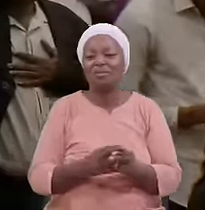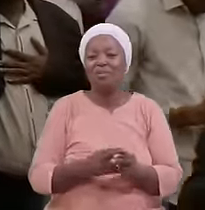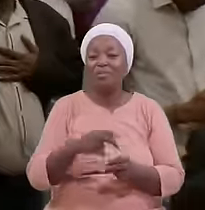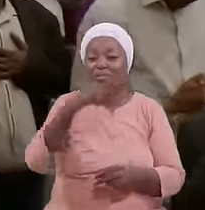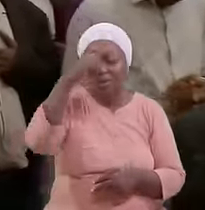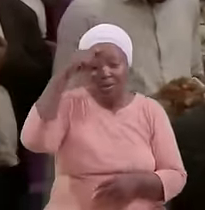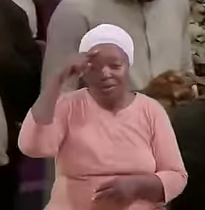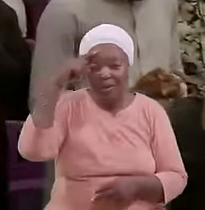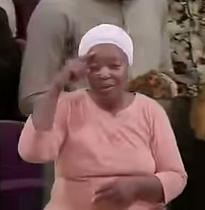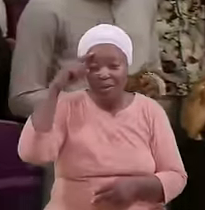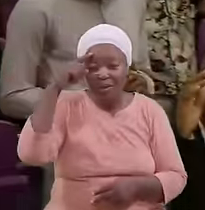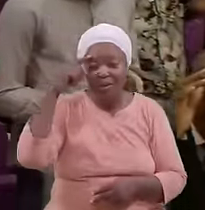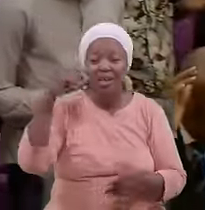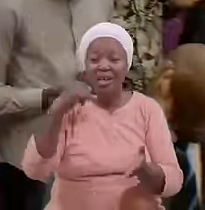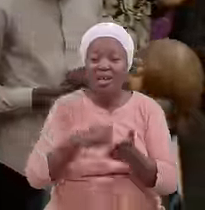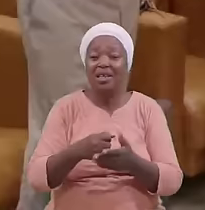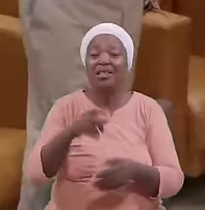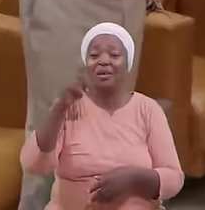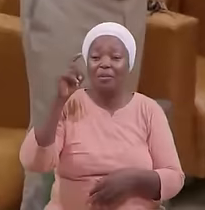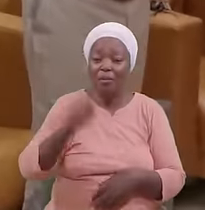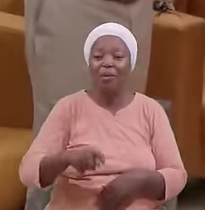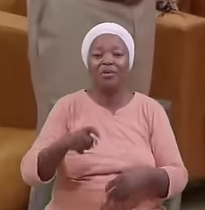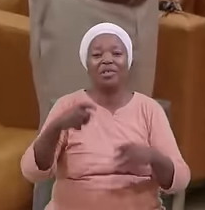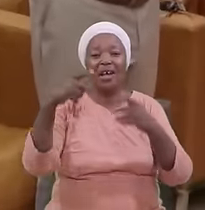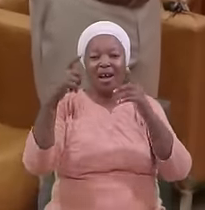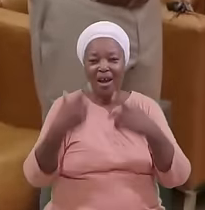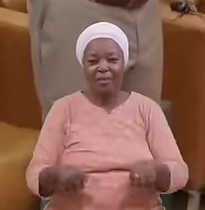Because it must happen.